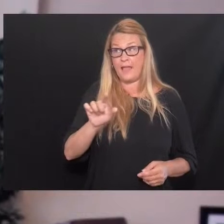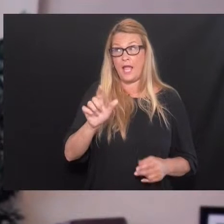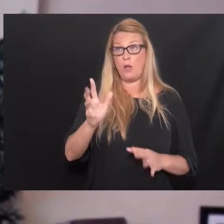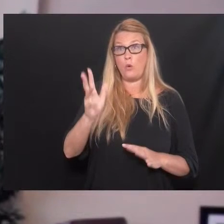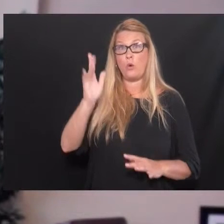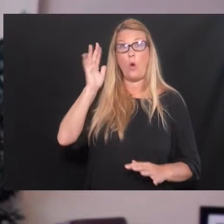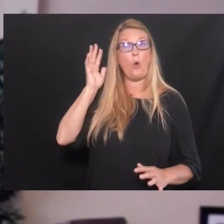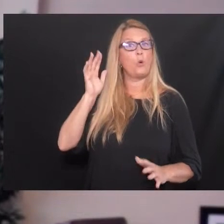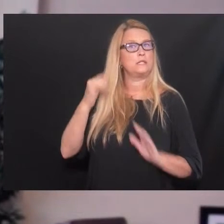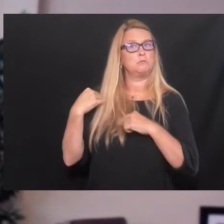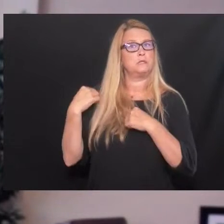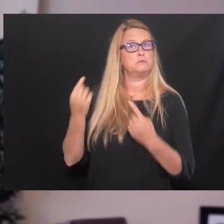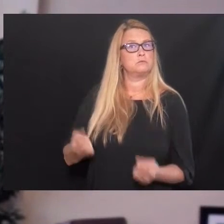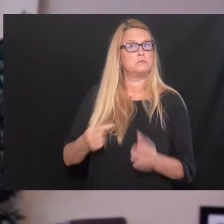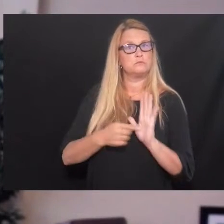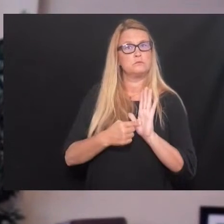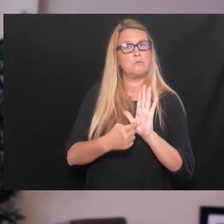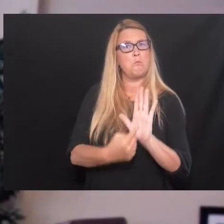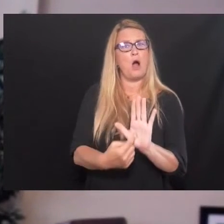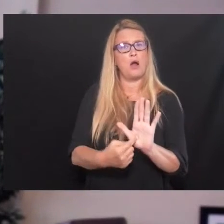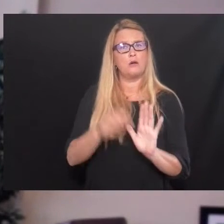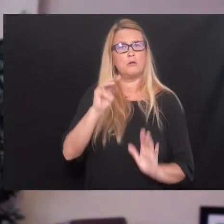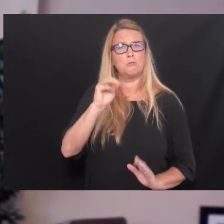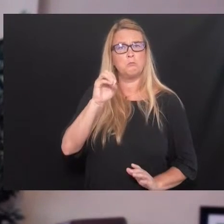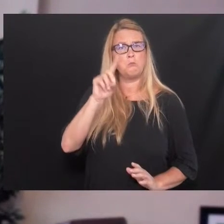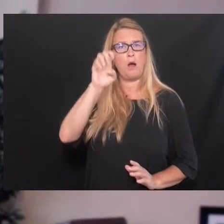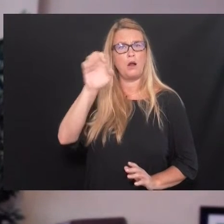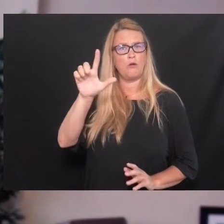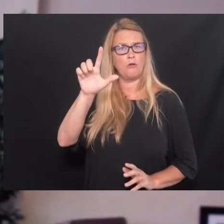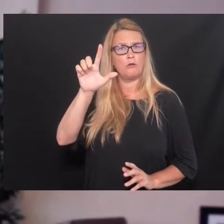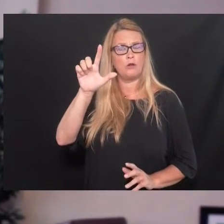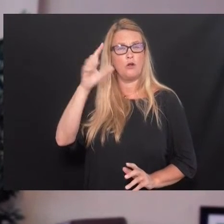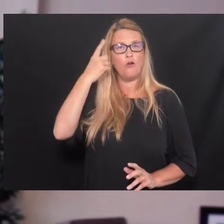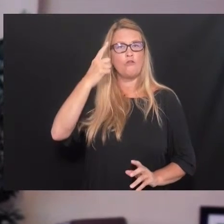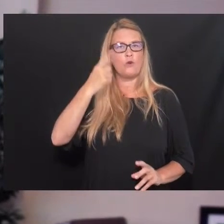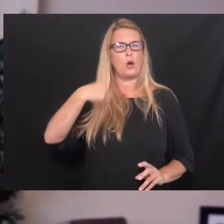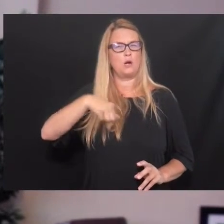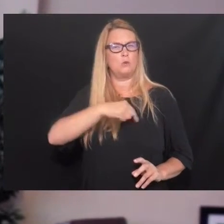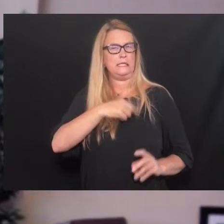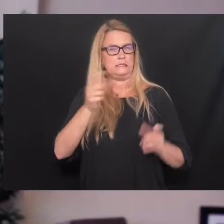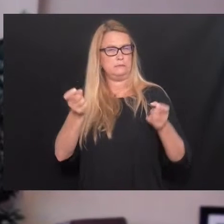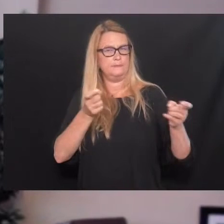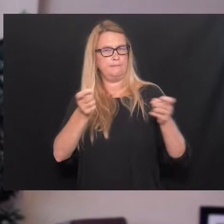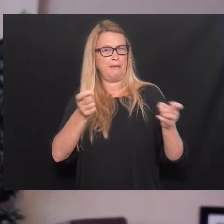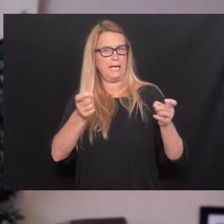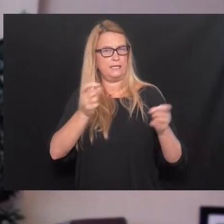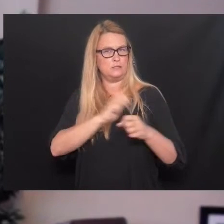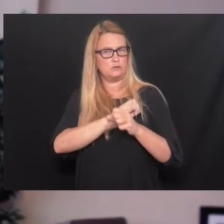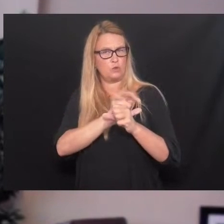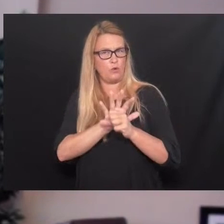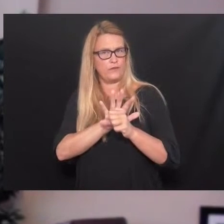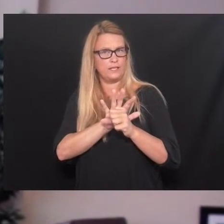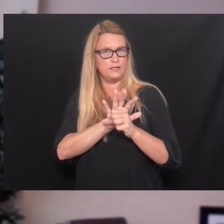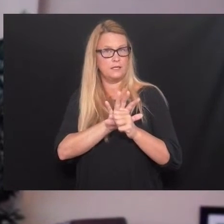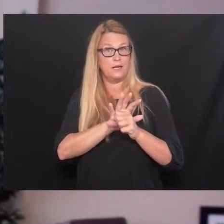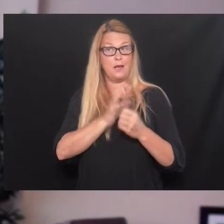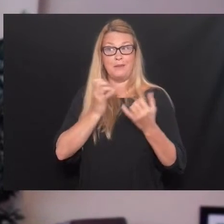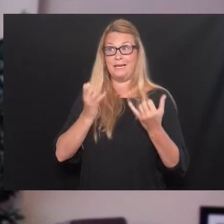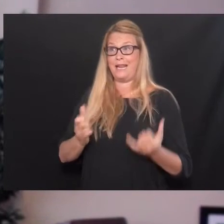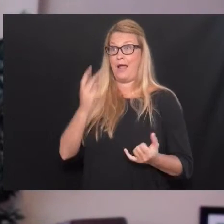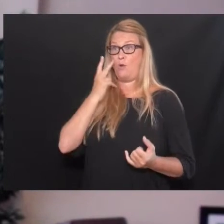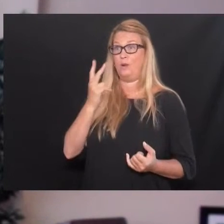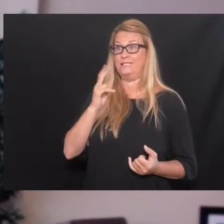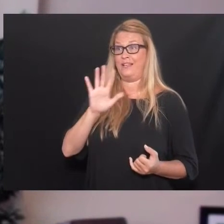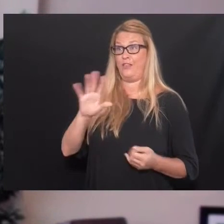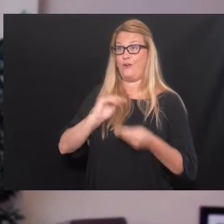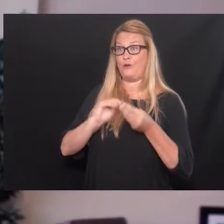for vaccination and the model for how to control COVID-19 in the world, has now seen their rates become one of